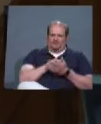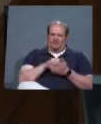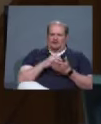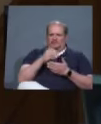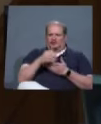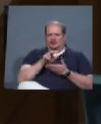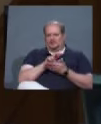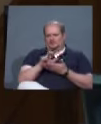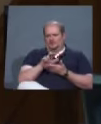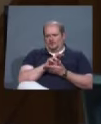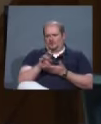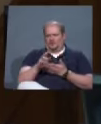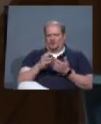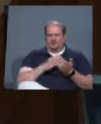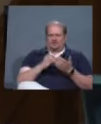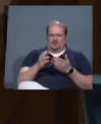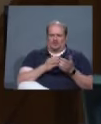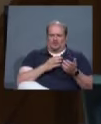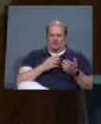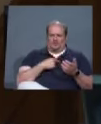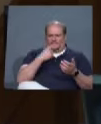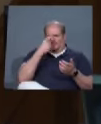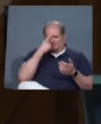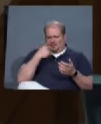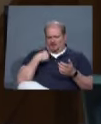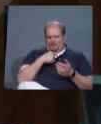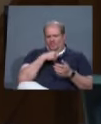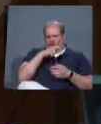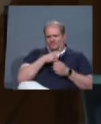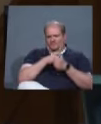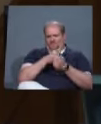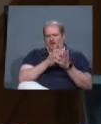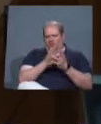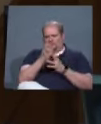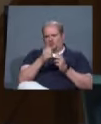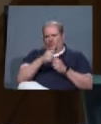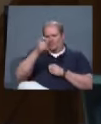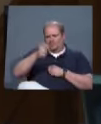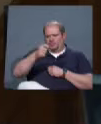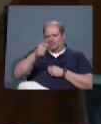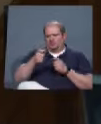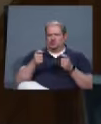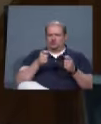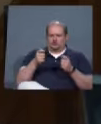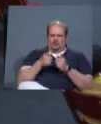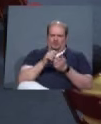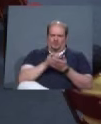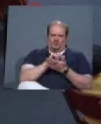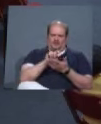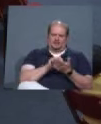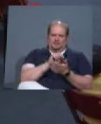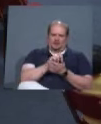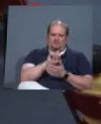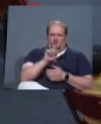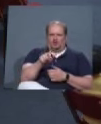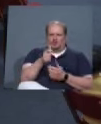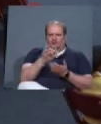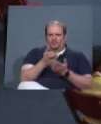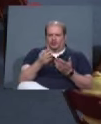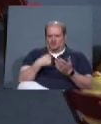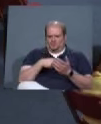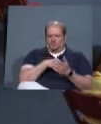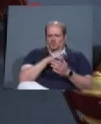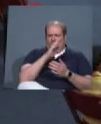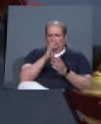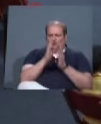next 3 or 4 weeks anyway. So I think we've got to follow through with the judge and deal with it at that time. And one of the things we will